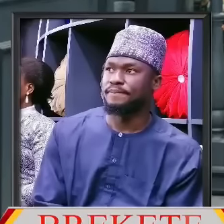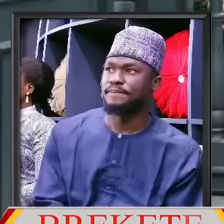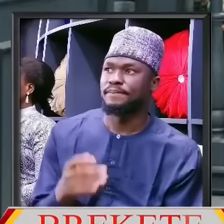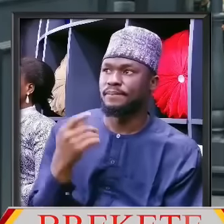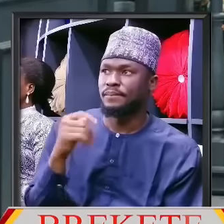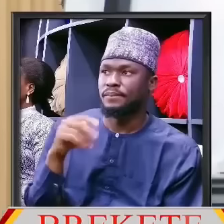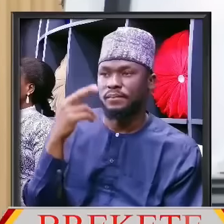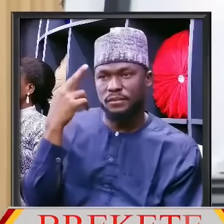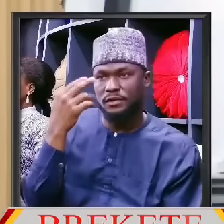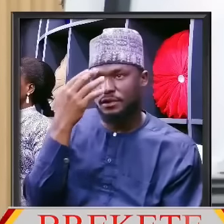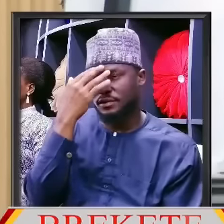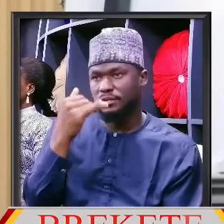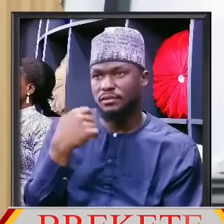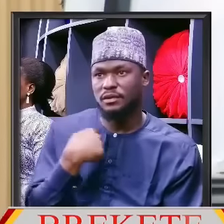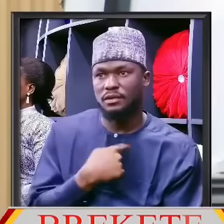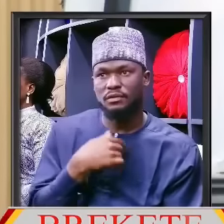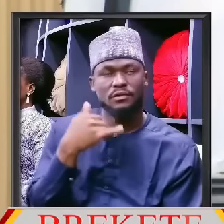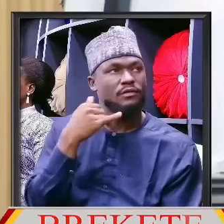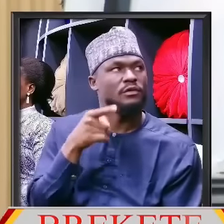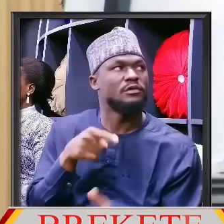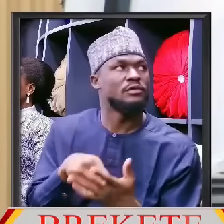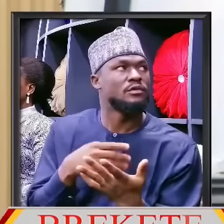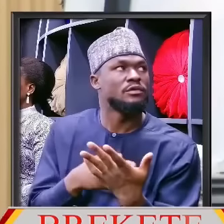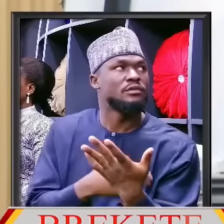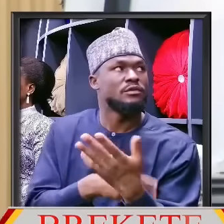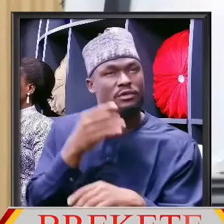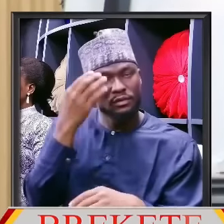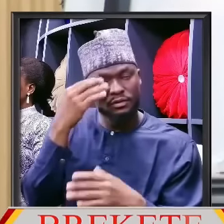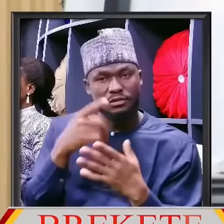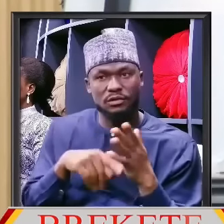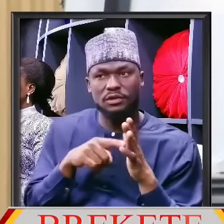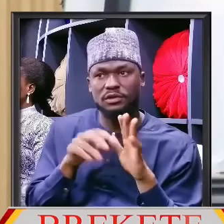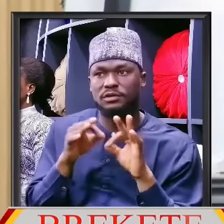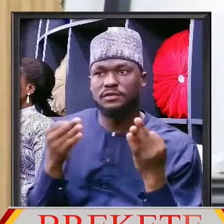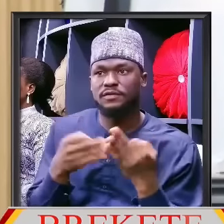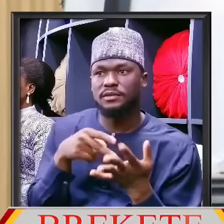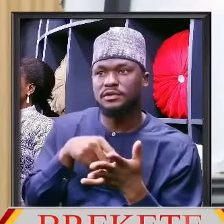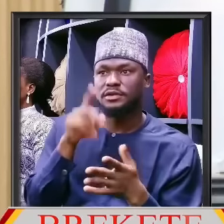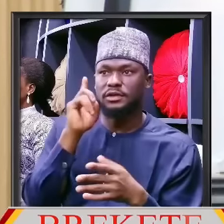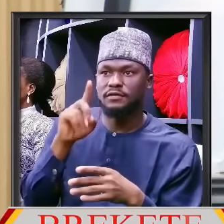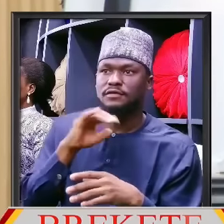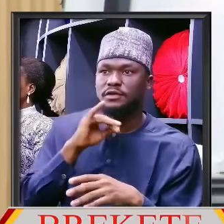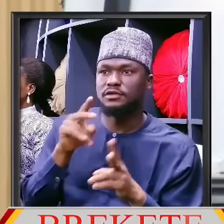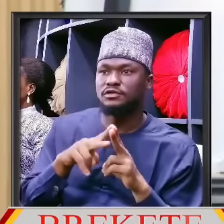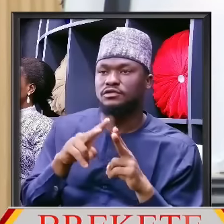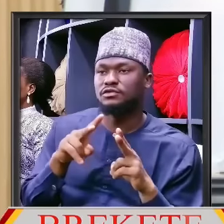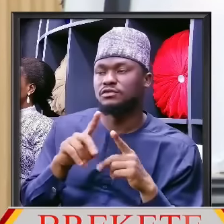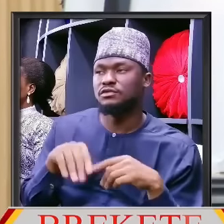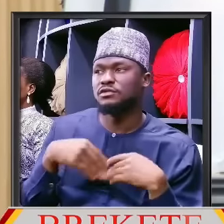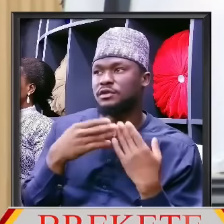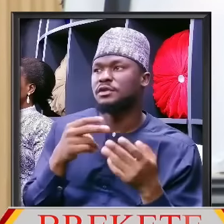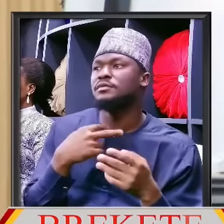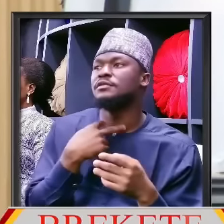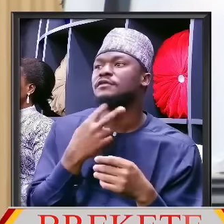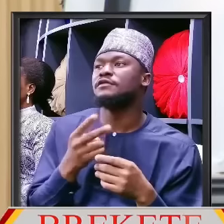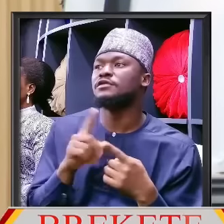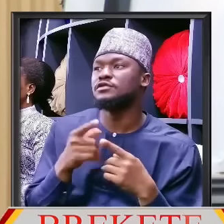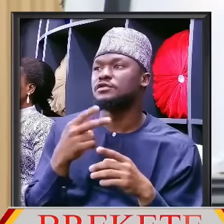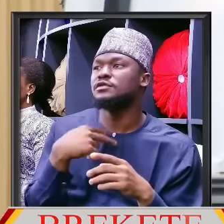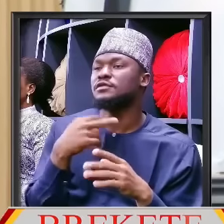The reason why we call you this morning, you know what Brekete Family stand for, now to give voice to the voiceless,